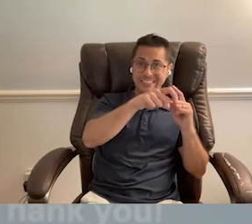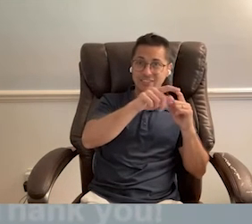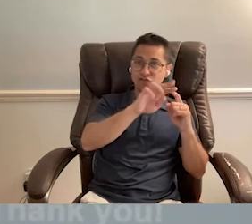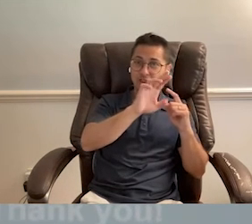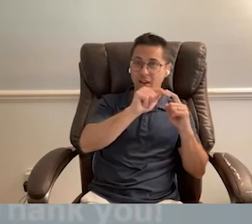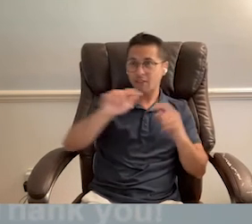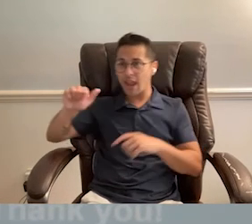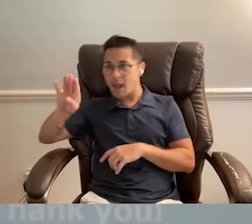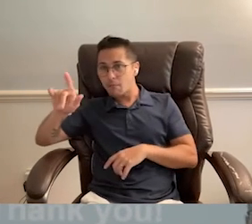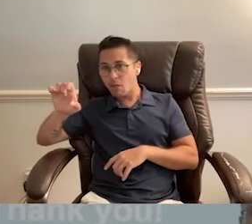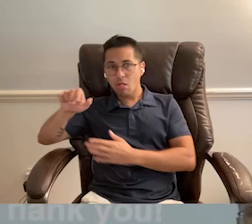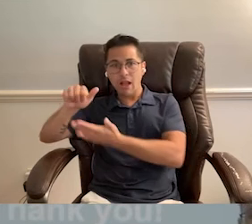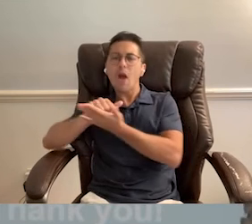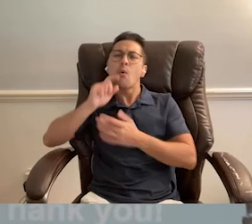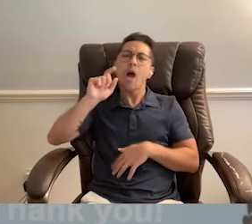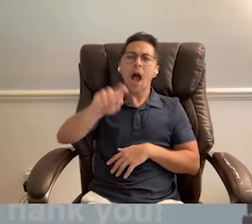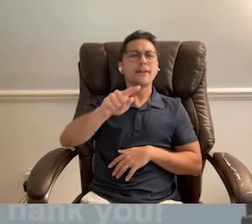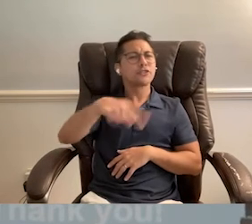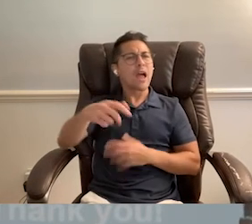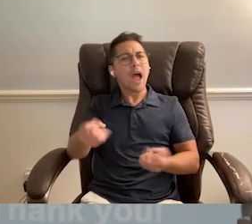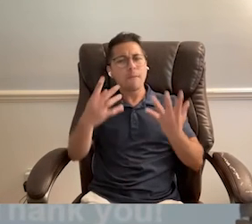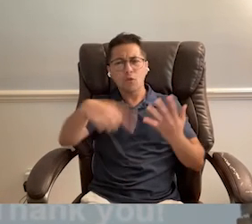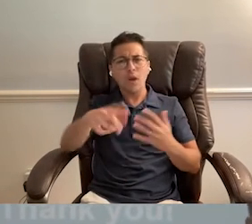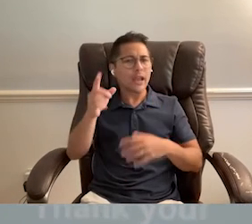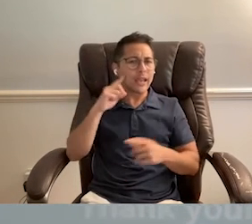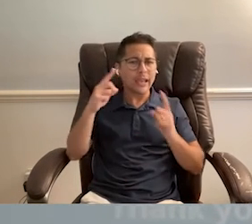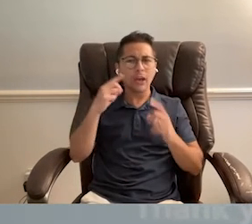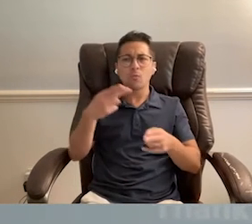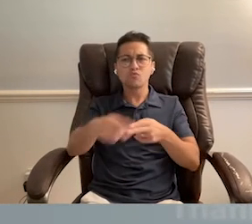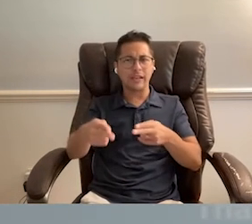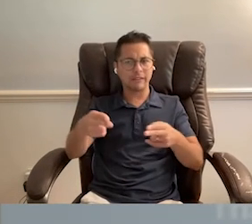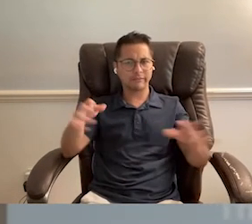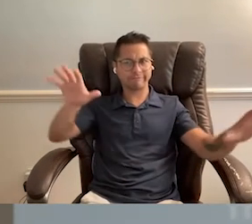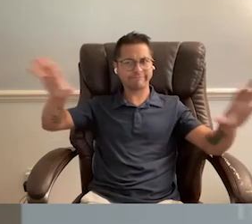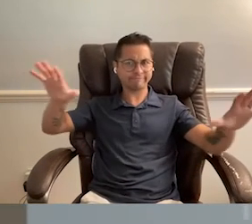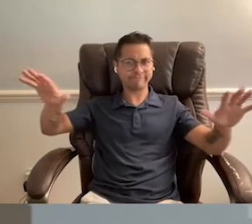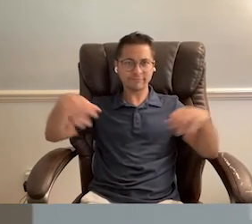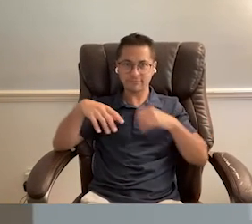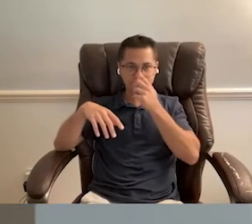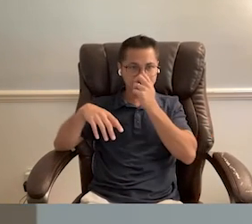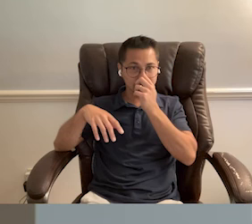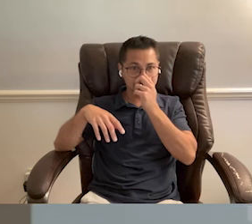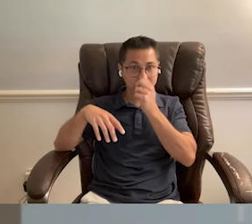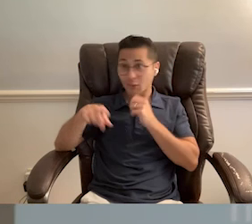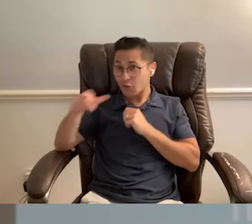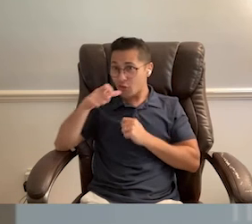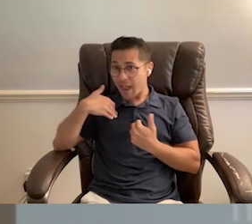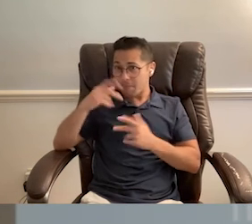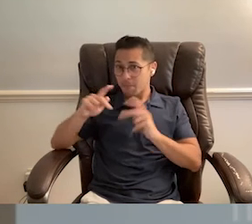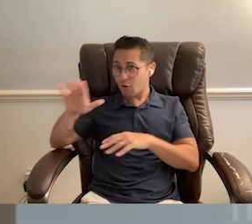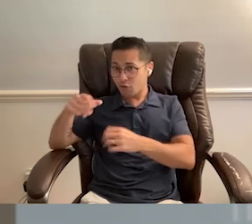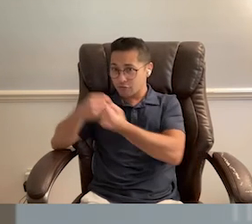a brief special needs trust versus an ABLE account? There's only 5. You don't have people on your side. You gotta do a better job selling